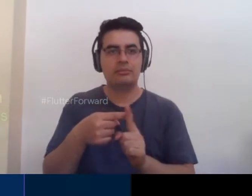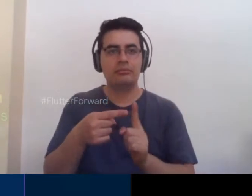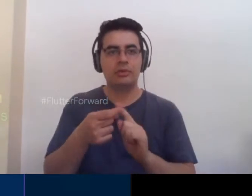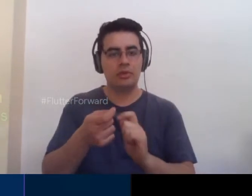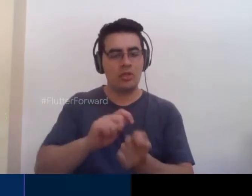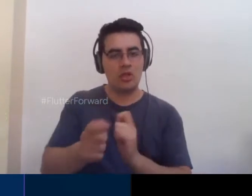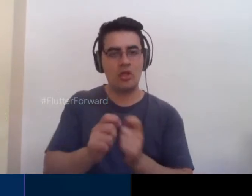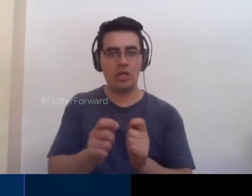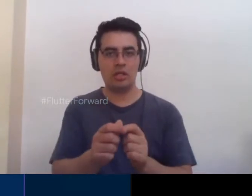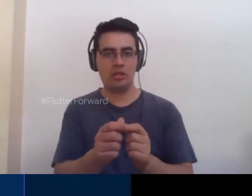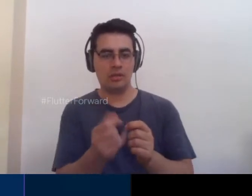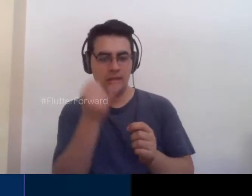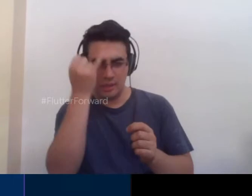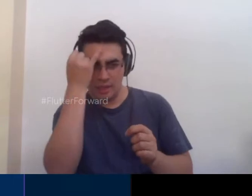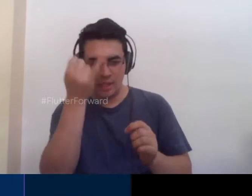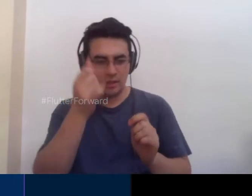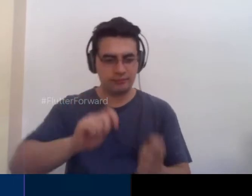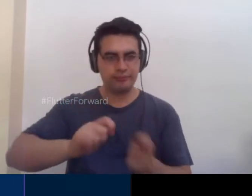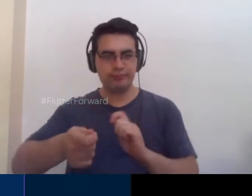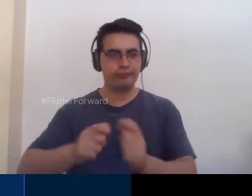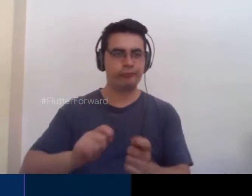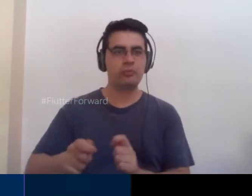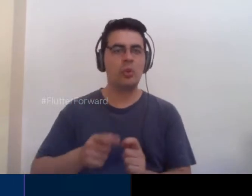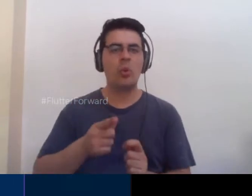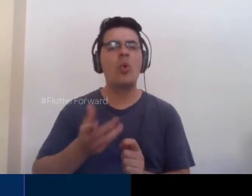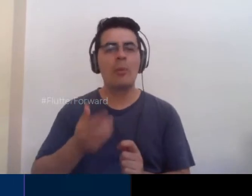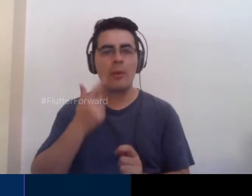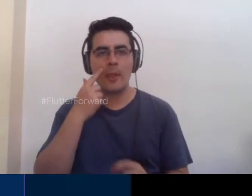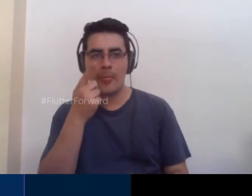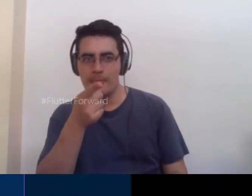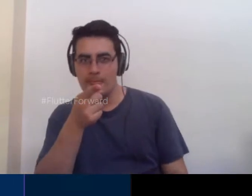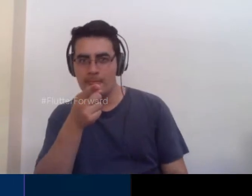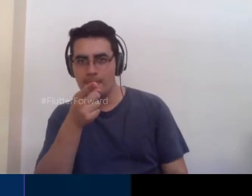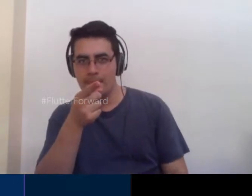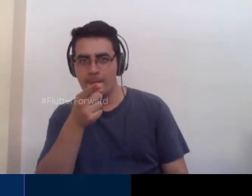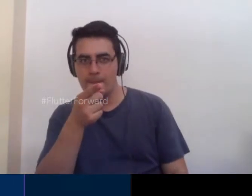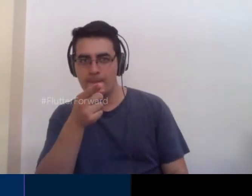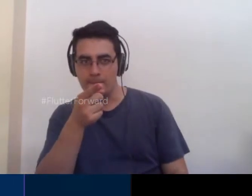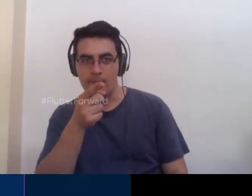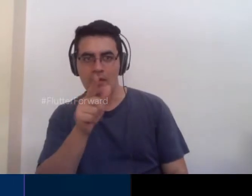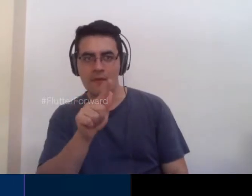by plugging them into the text style's font variations field.